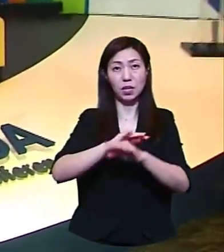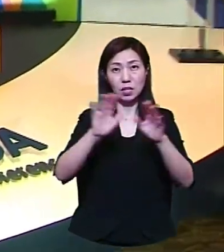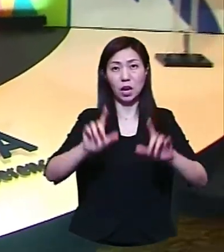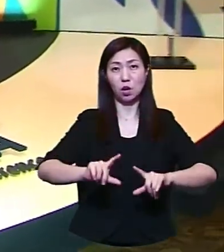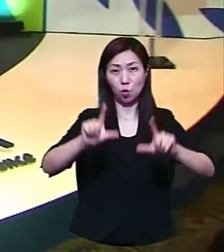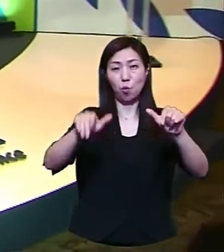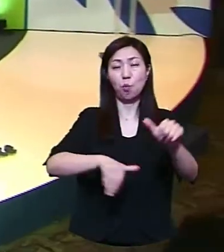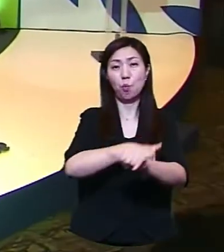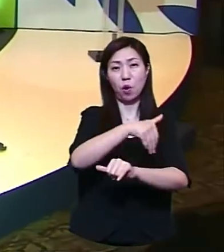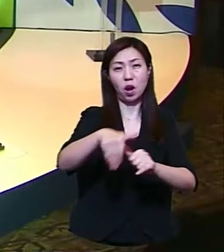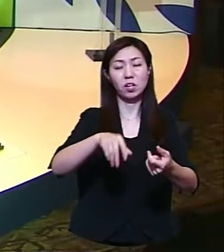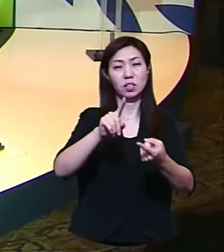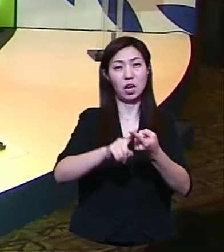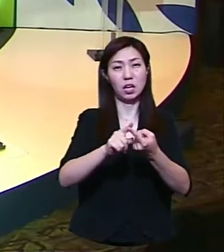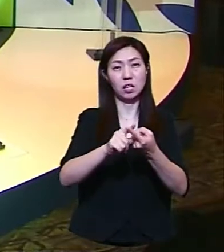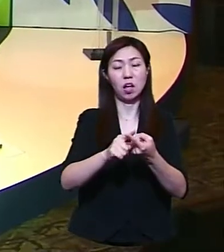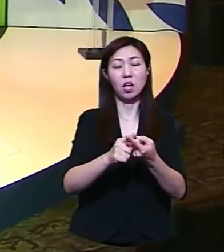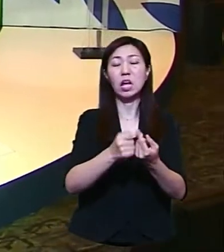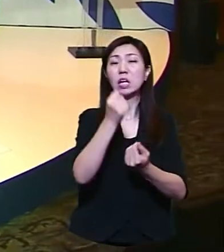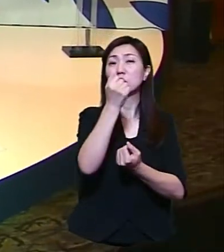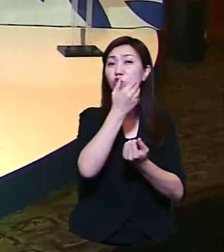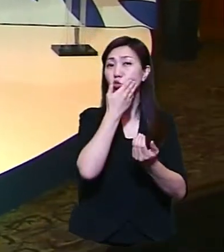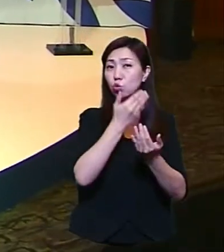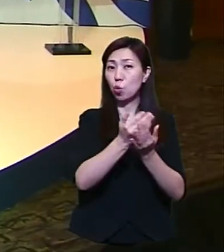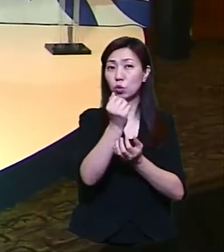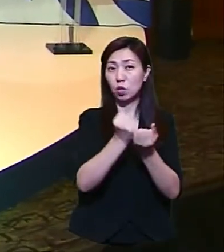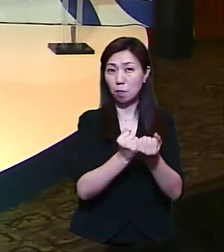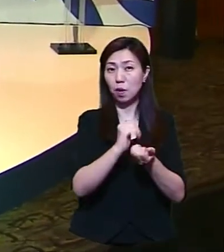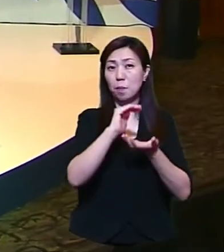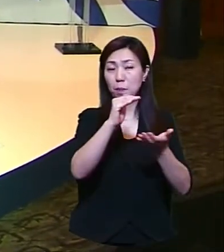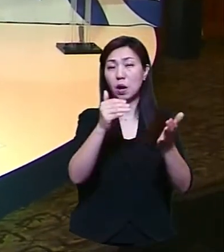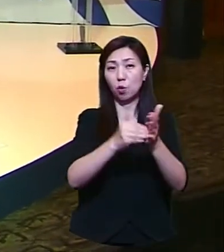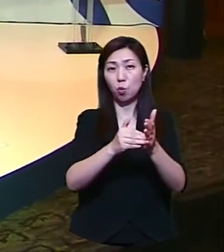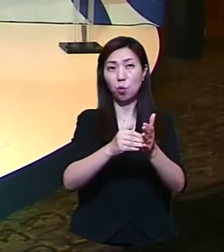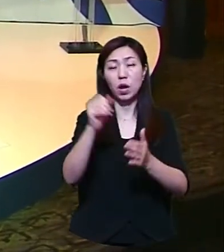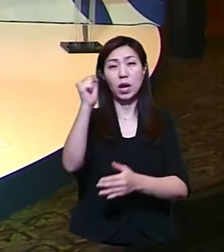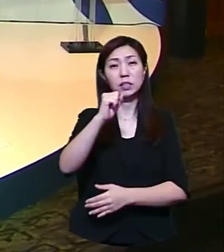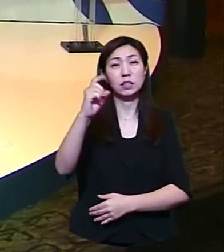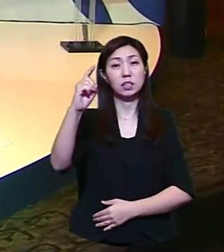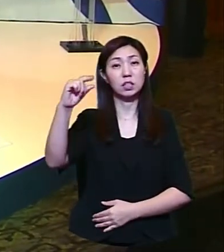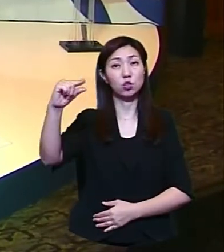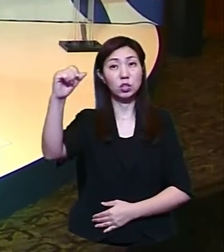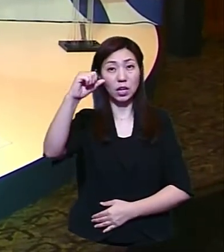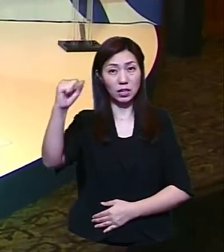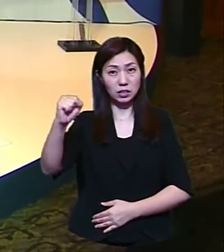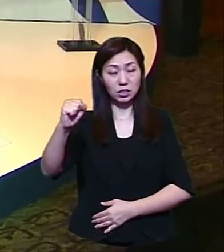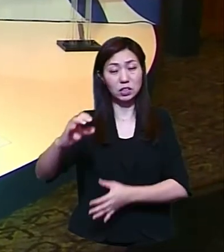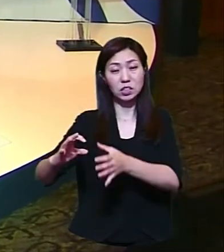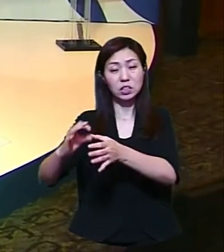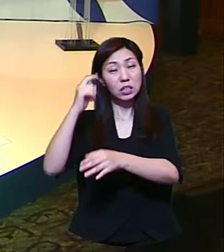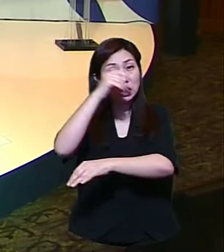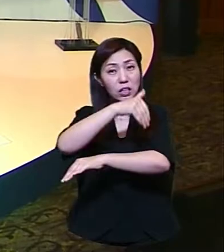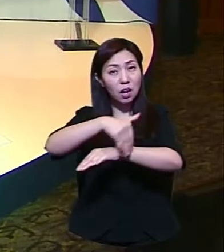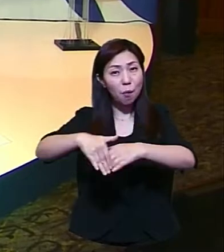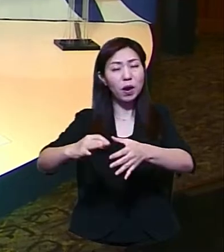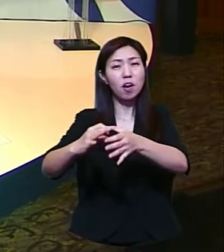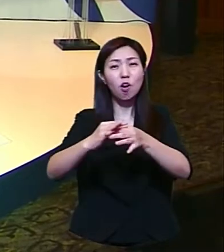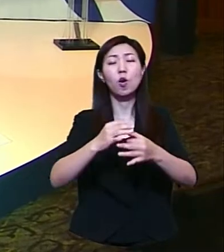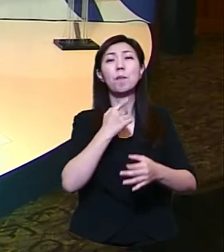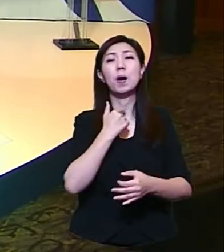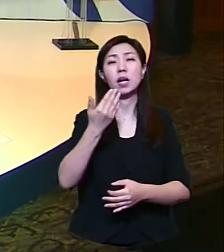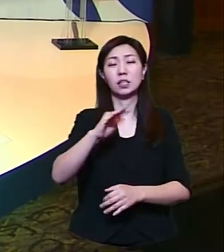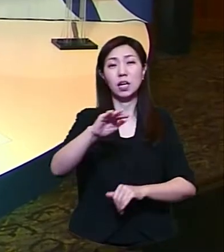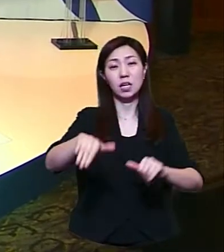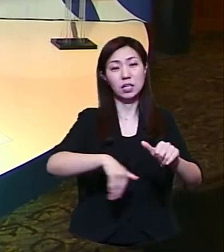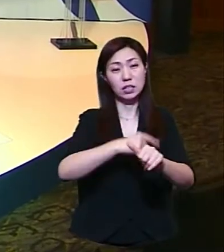So what's your view? How to promote the climate, the adaptation financing, especially for developing